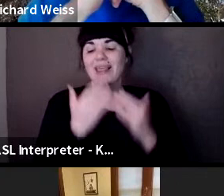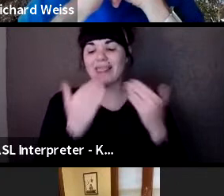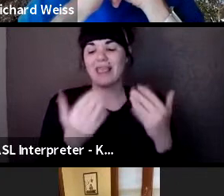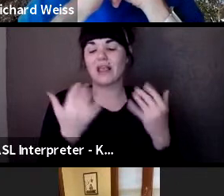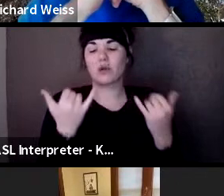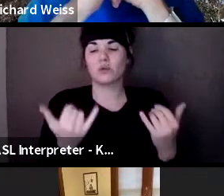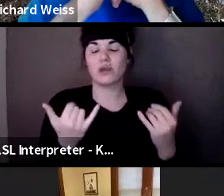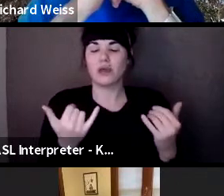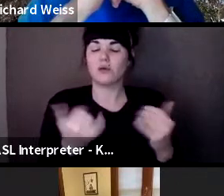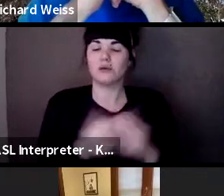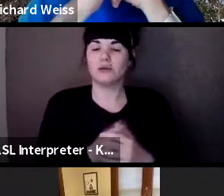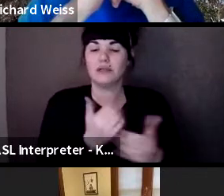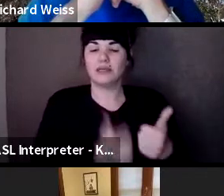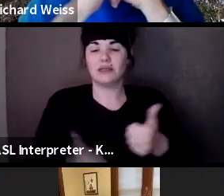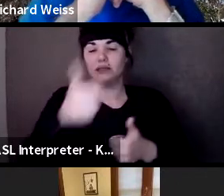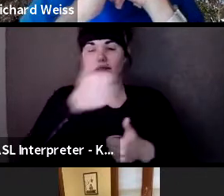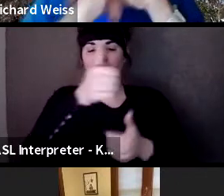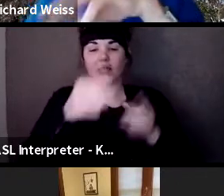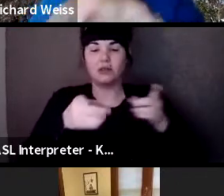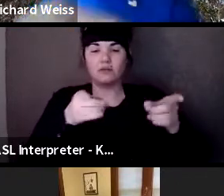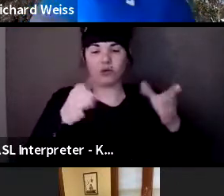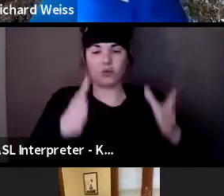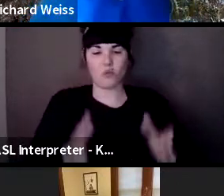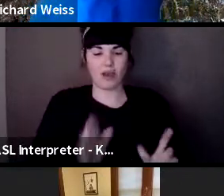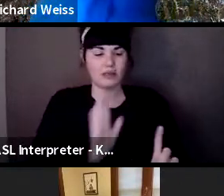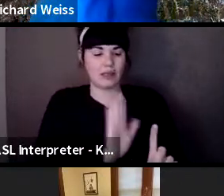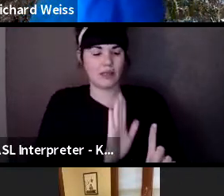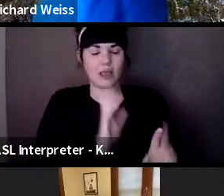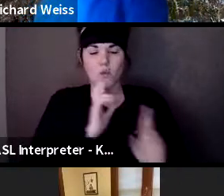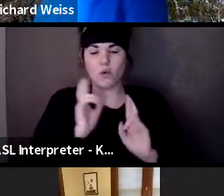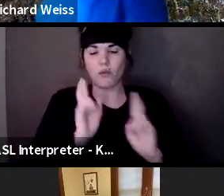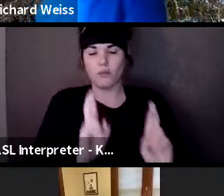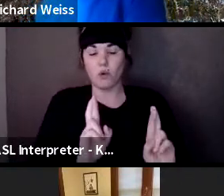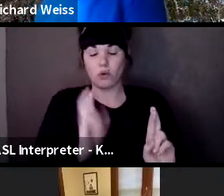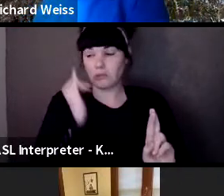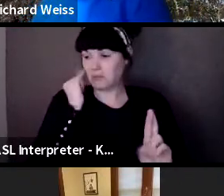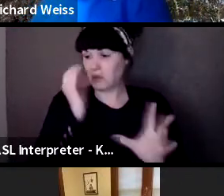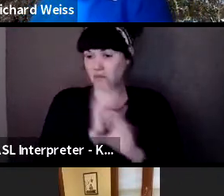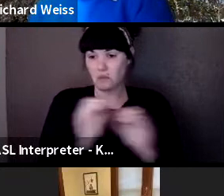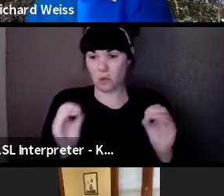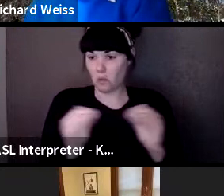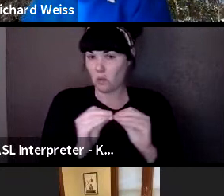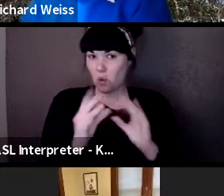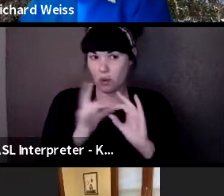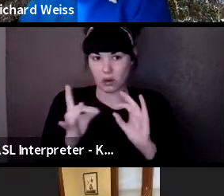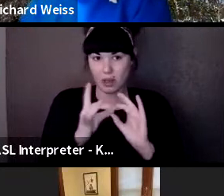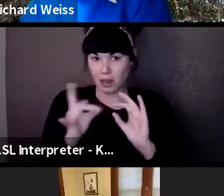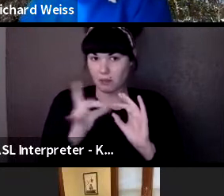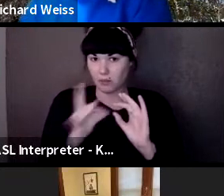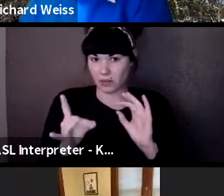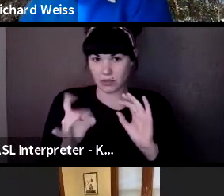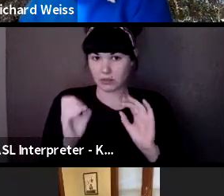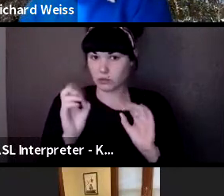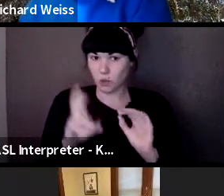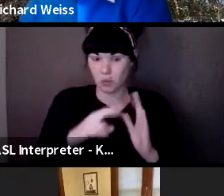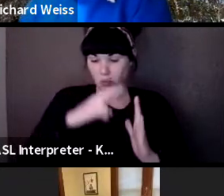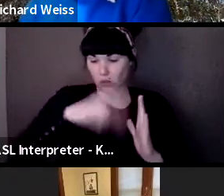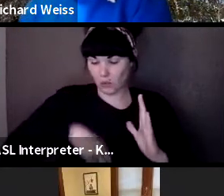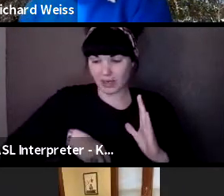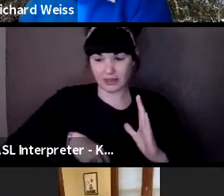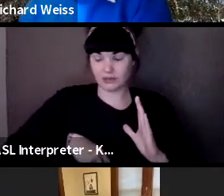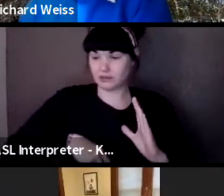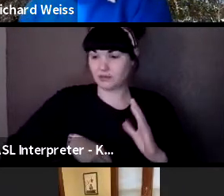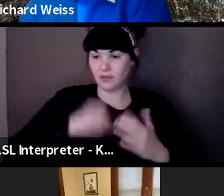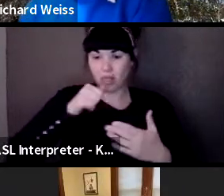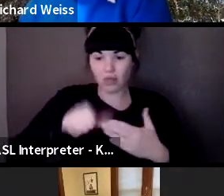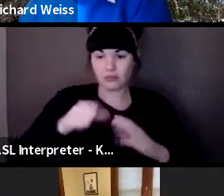to our executive director's report. If there's no other further comments or correspondence regarding